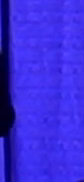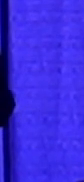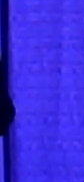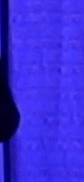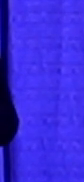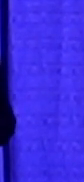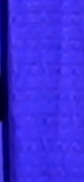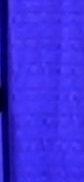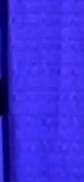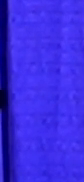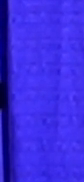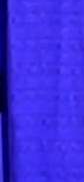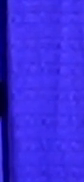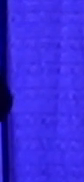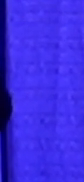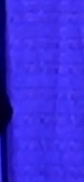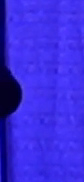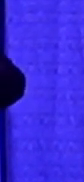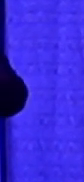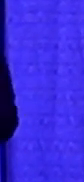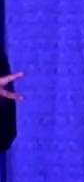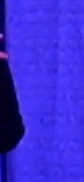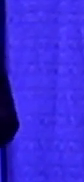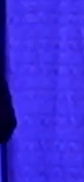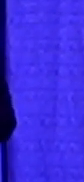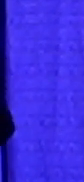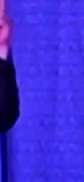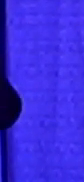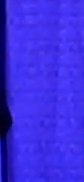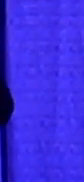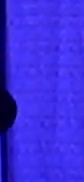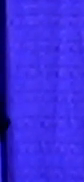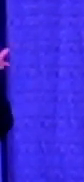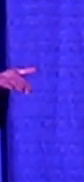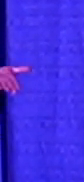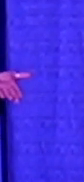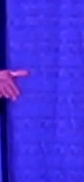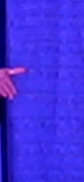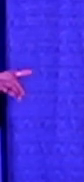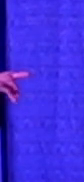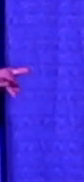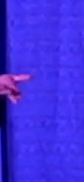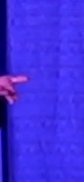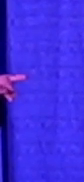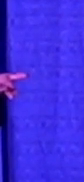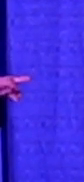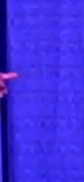no more. And we went back to Albany with Crystal People's Stokes and Tiffany, Sean, and the